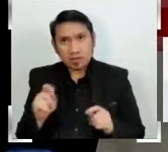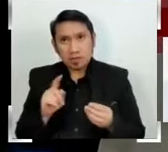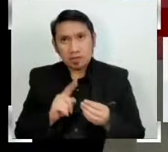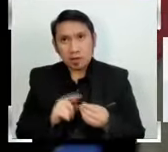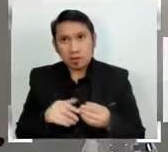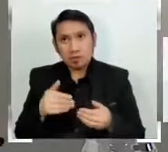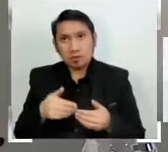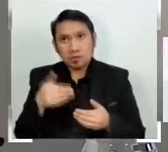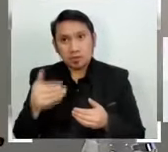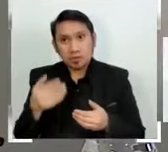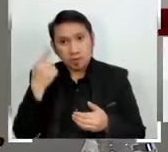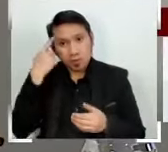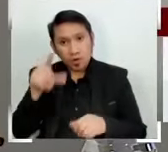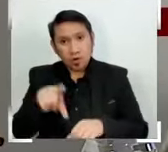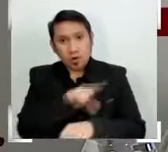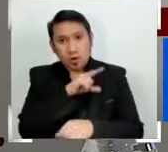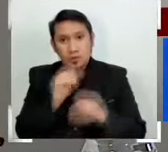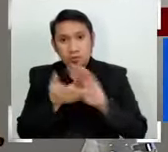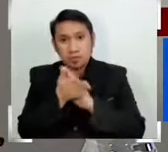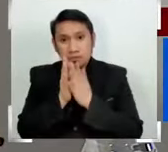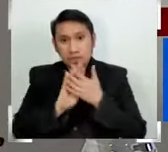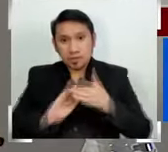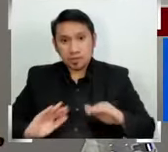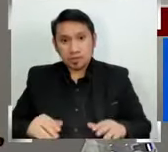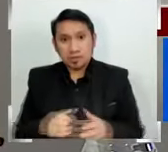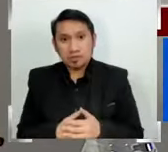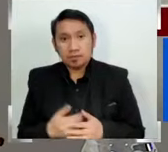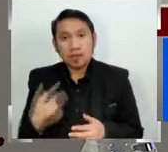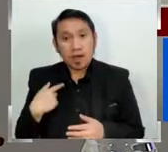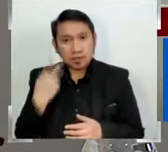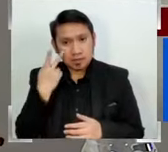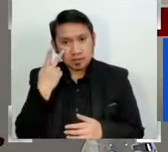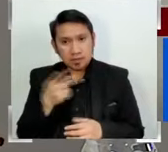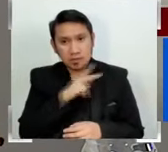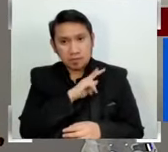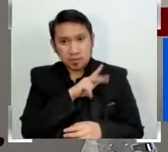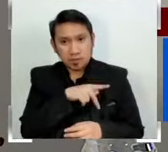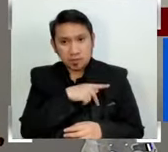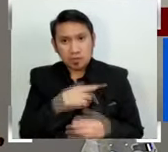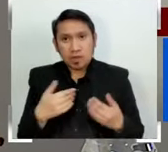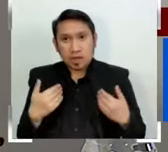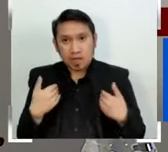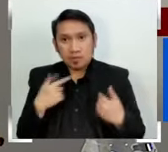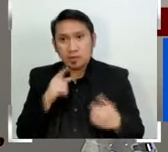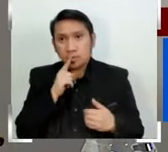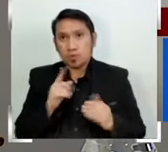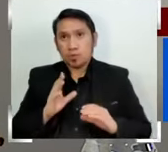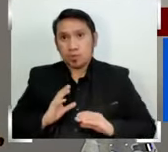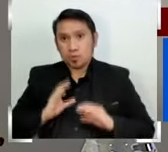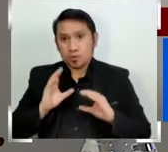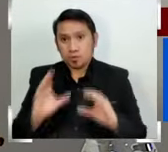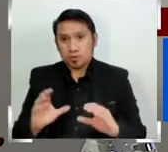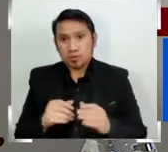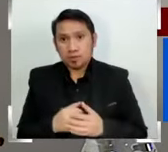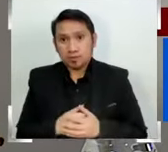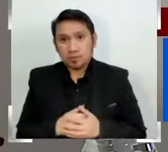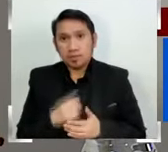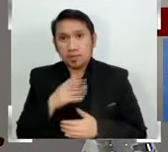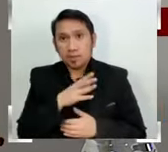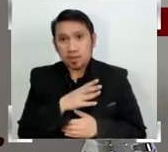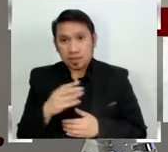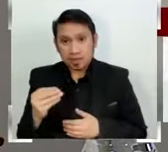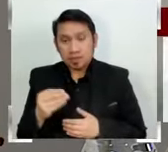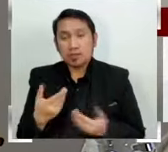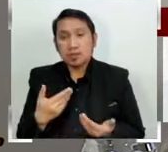pangmatagalang kapayapaan. Nakita ko personally, there is that kind of commitment and also there is a kind of a